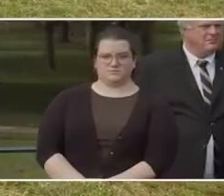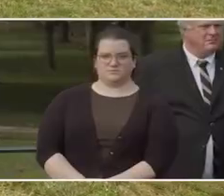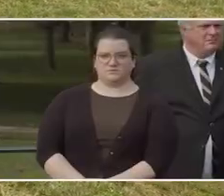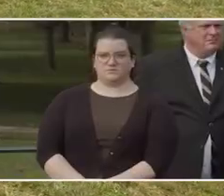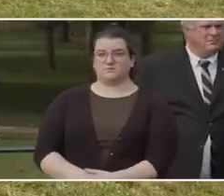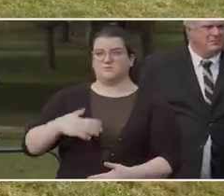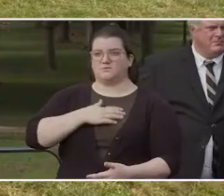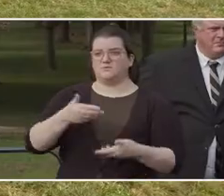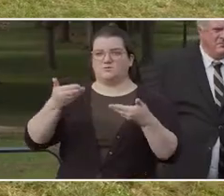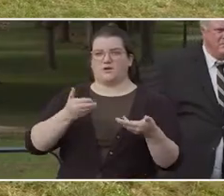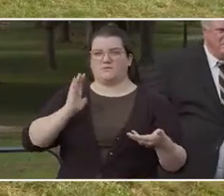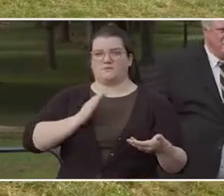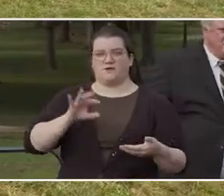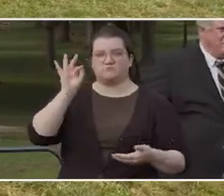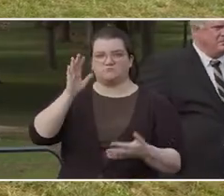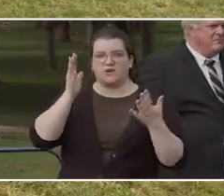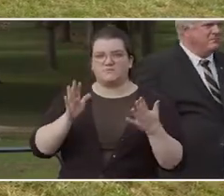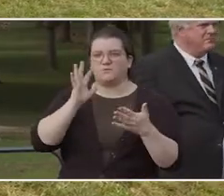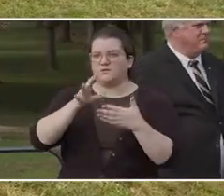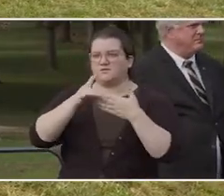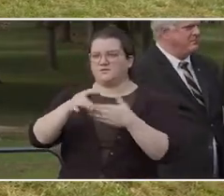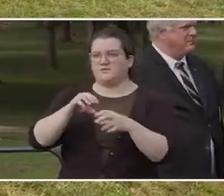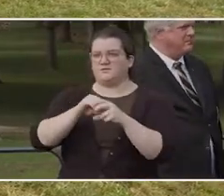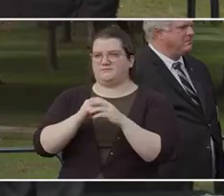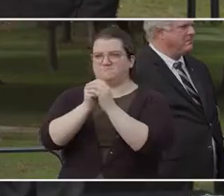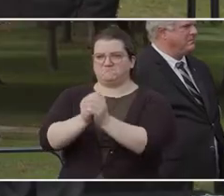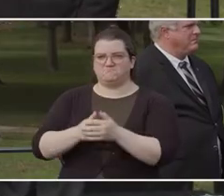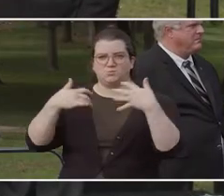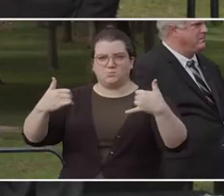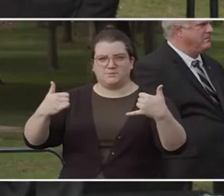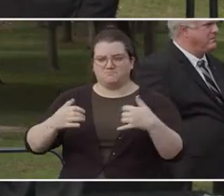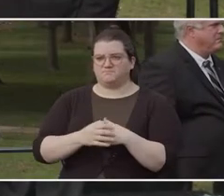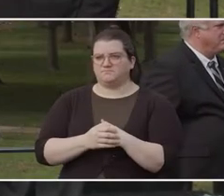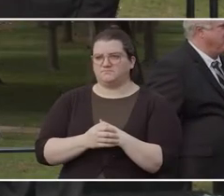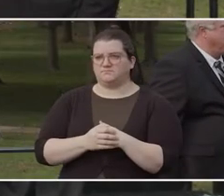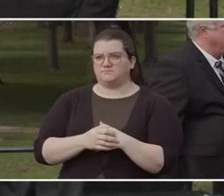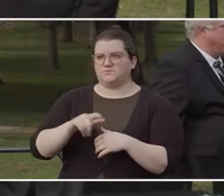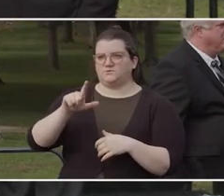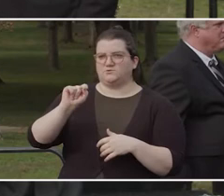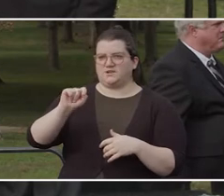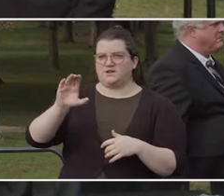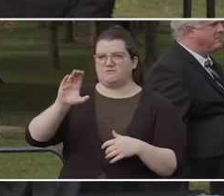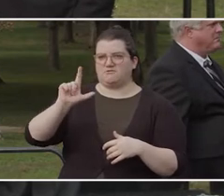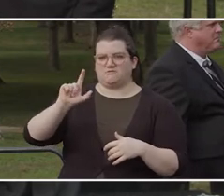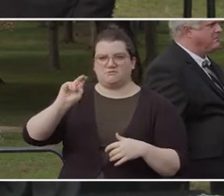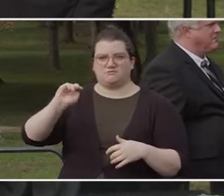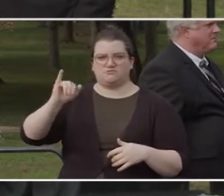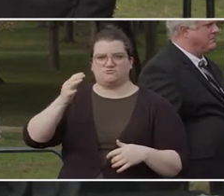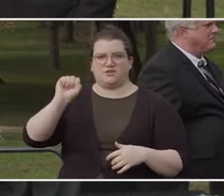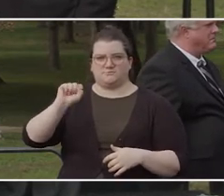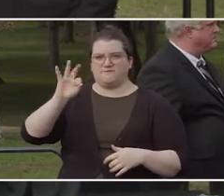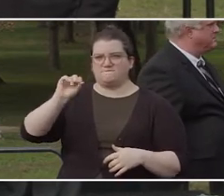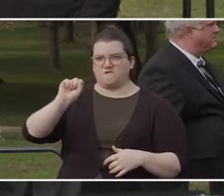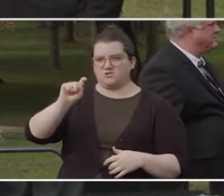Please welcome our chaplain that will lead us in the invocation today, Lieutenant Colonel James Foster, United States